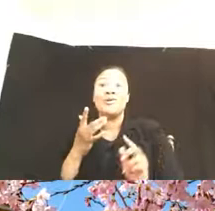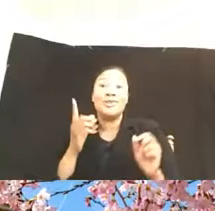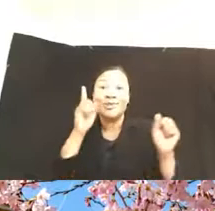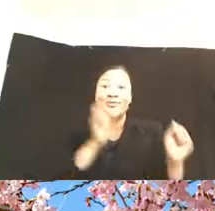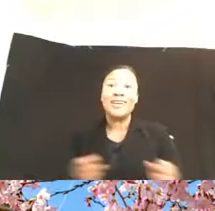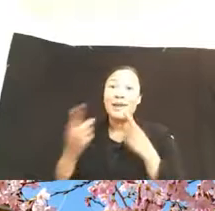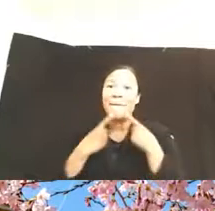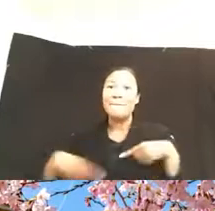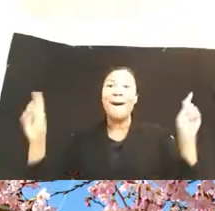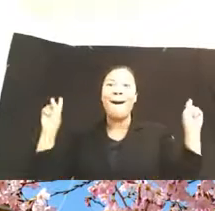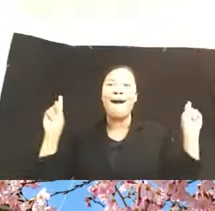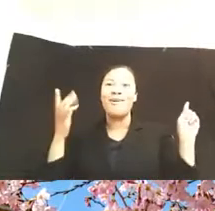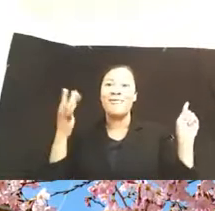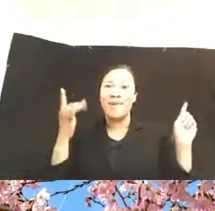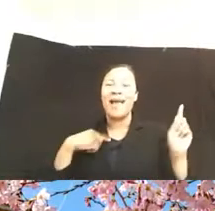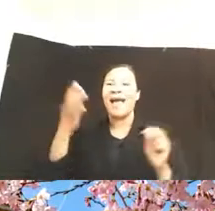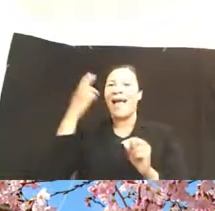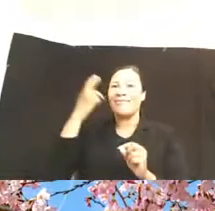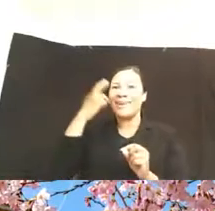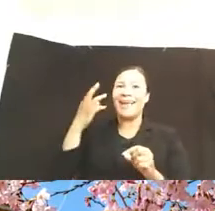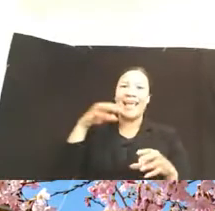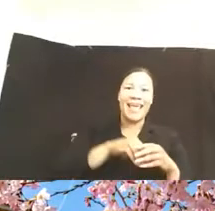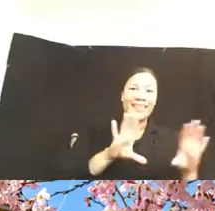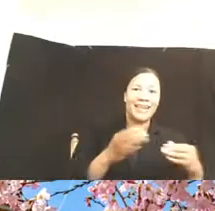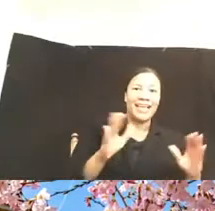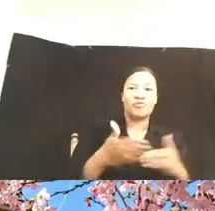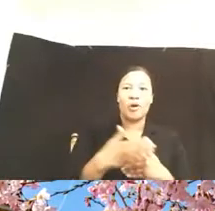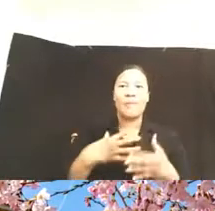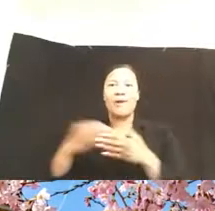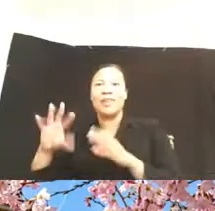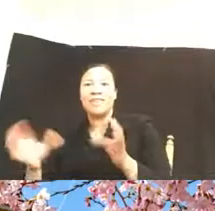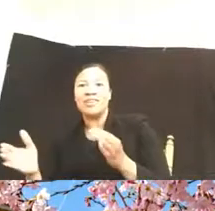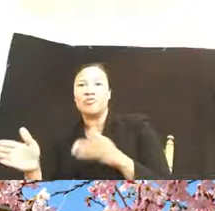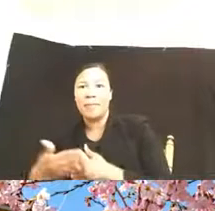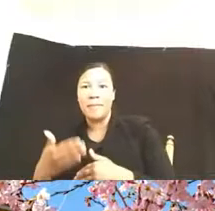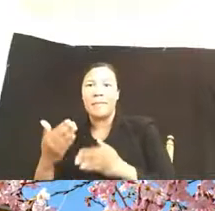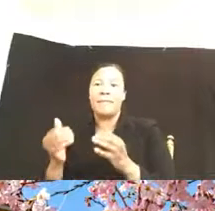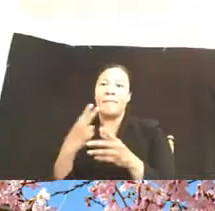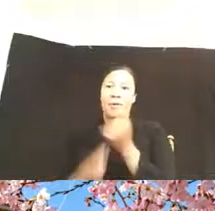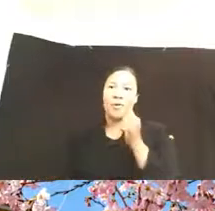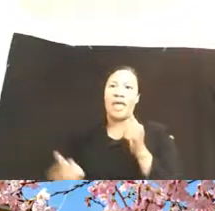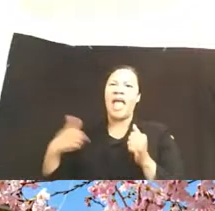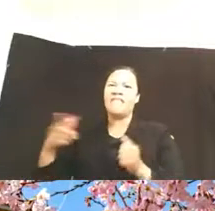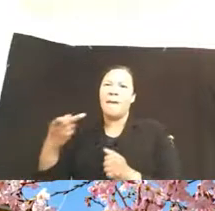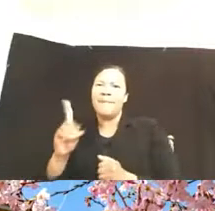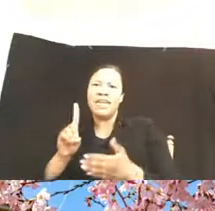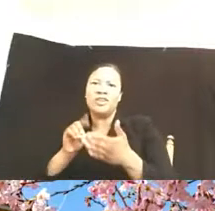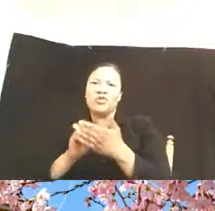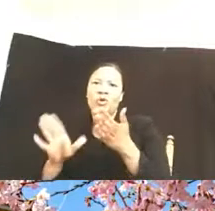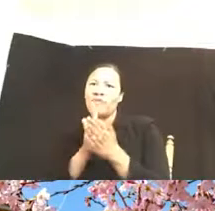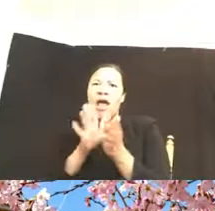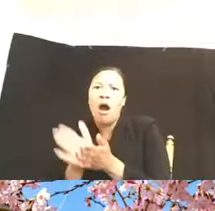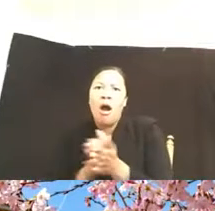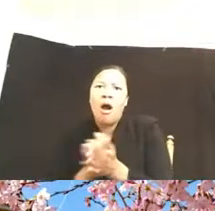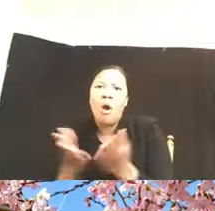semester, inside and outside of the classroom, that I had before me a doctoral student who was hungry for knowledge, for